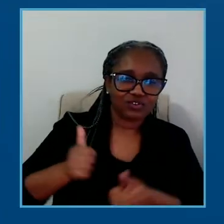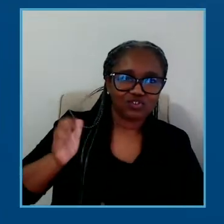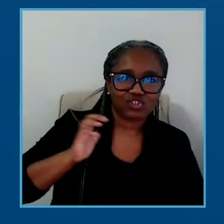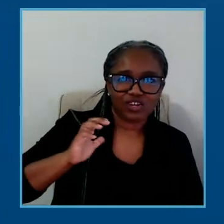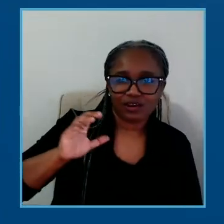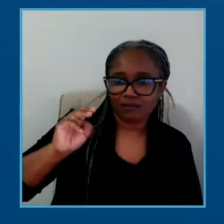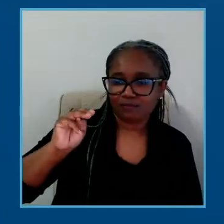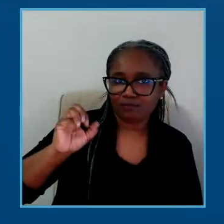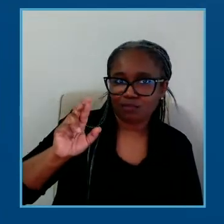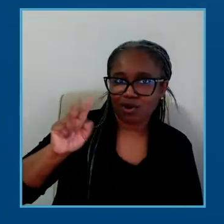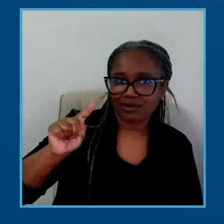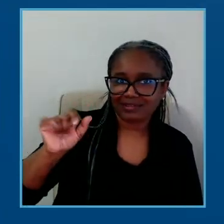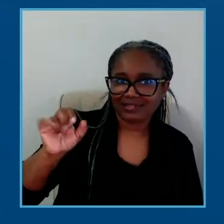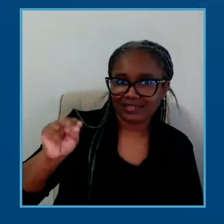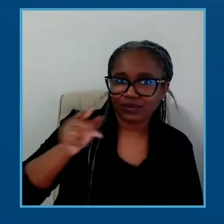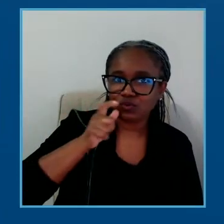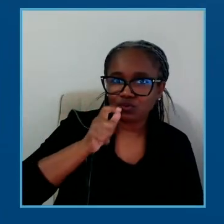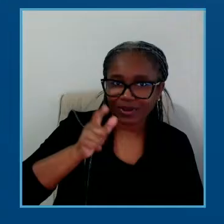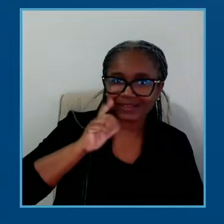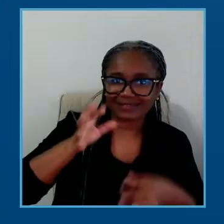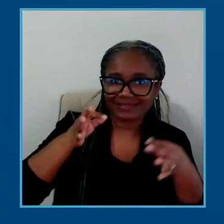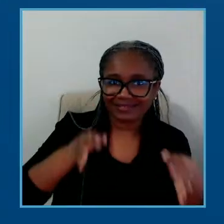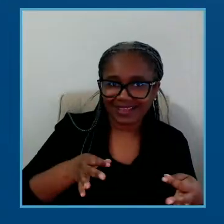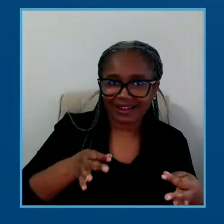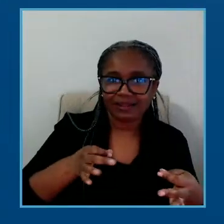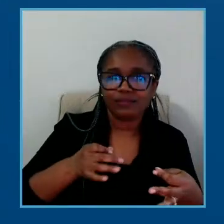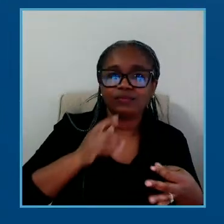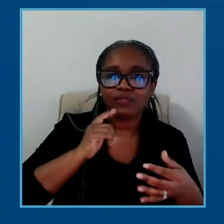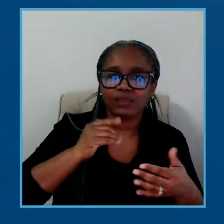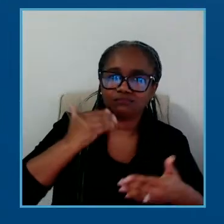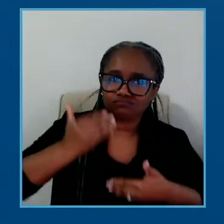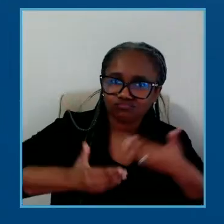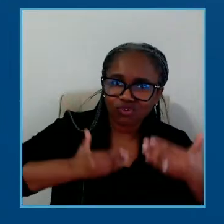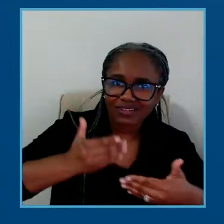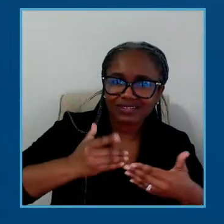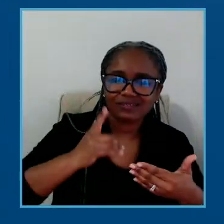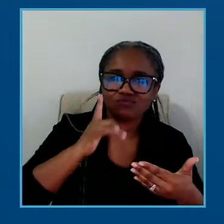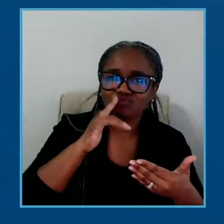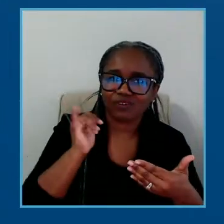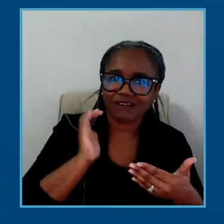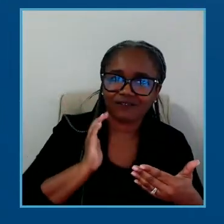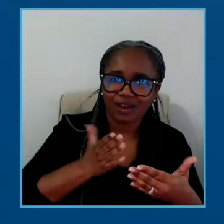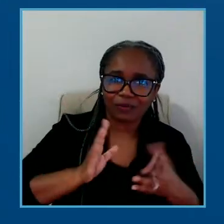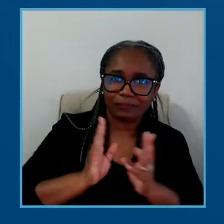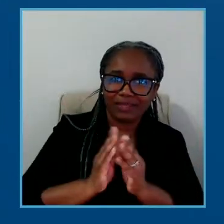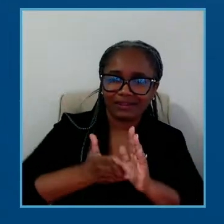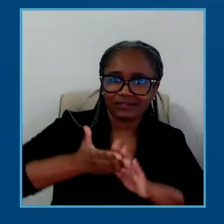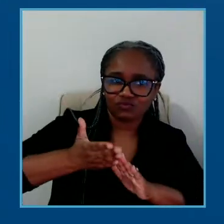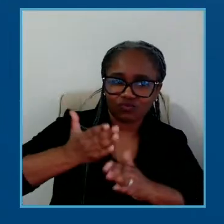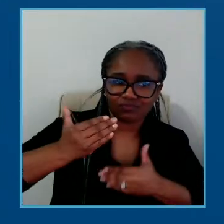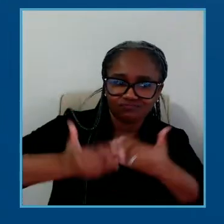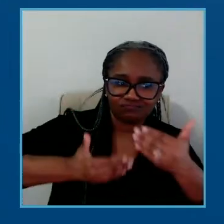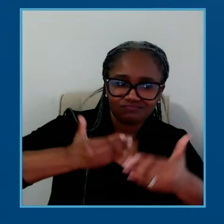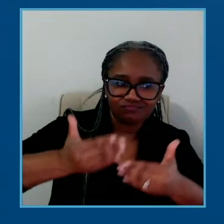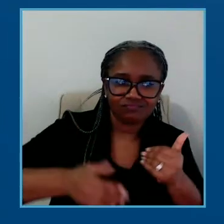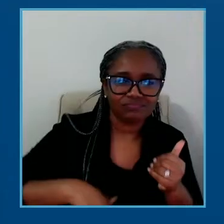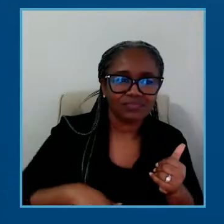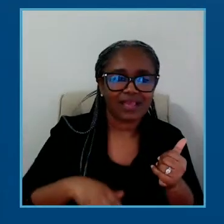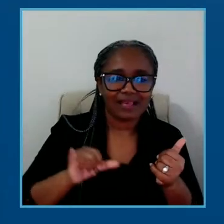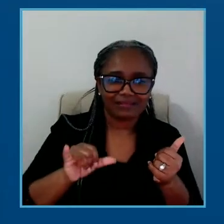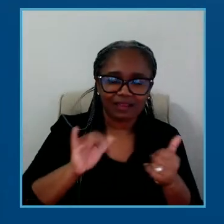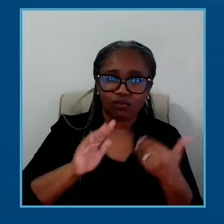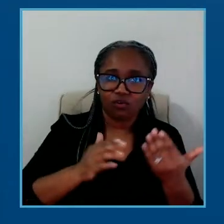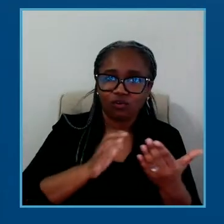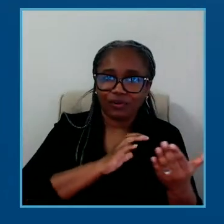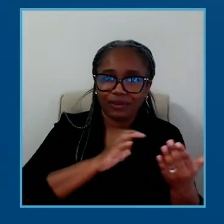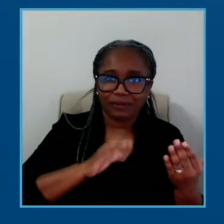meetings moving forward, both in person and virtual, which is really important, guarantee for transparency and accessibility for the party.